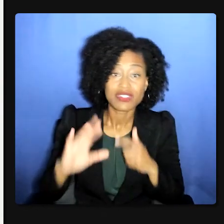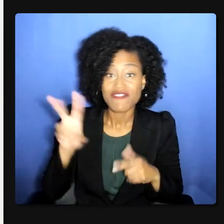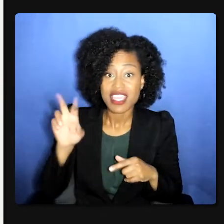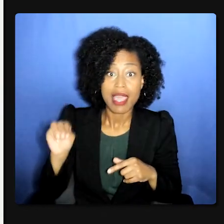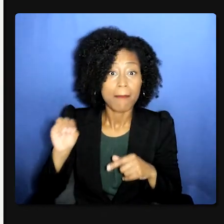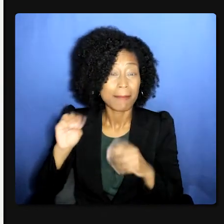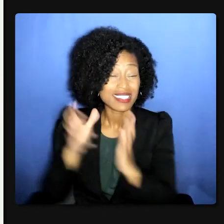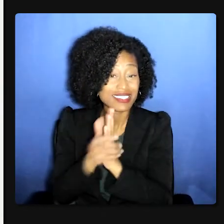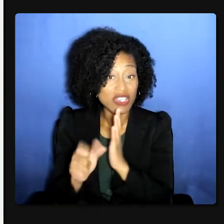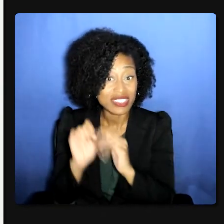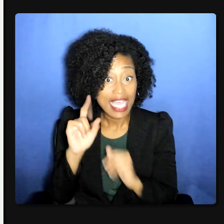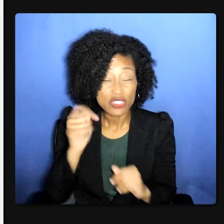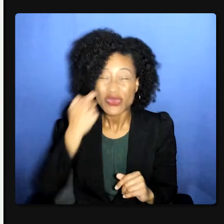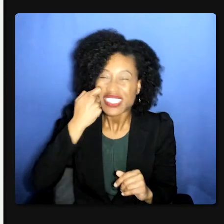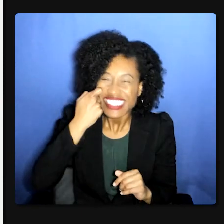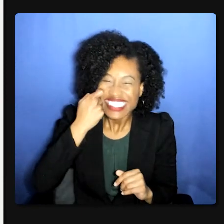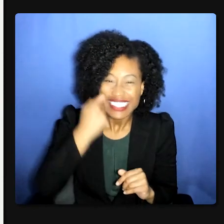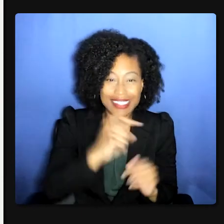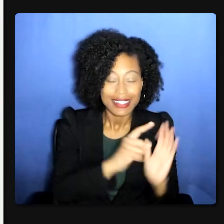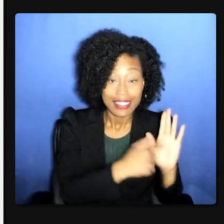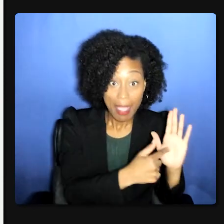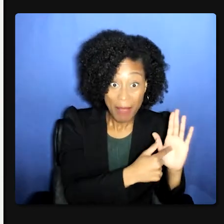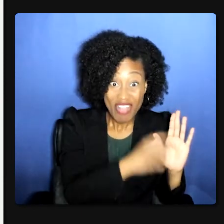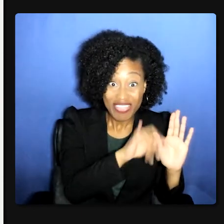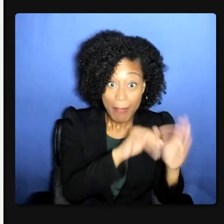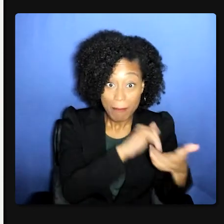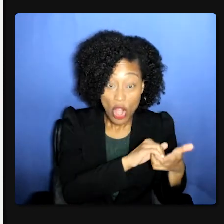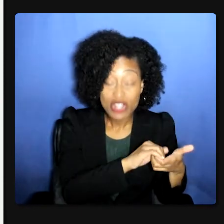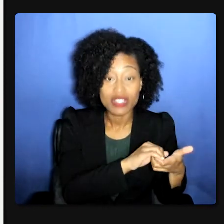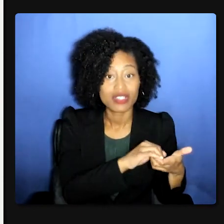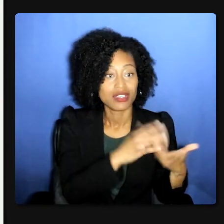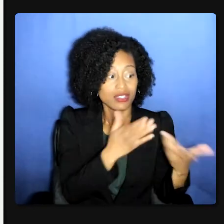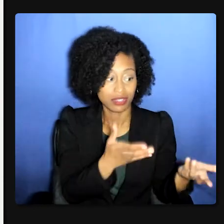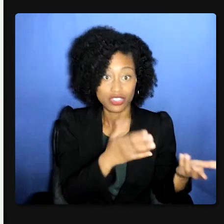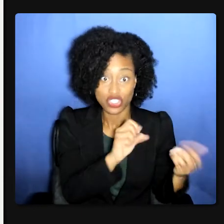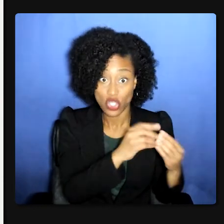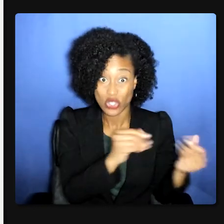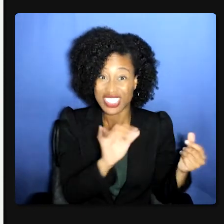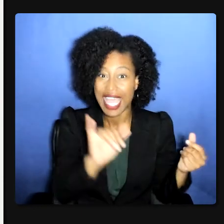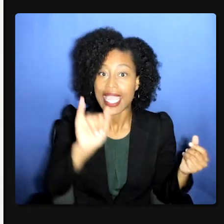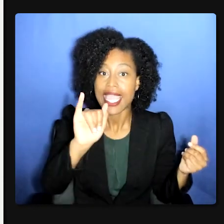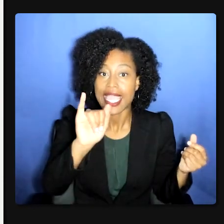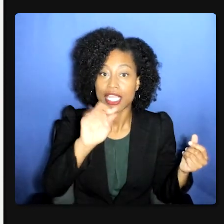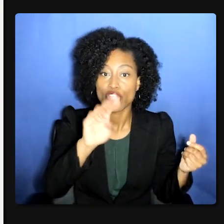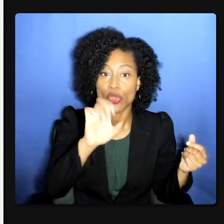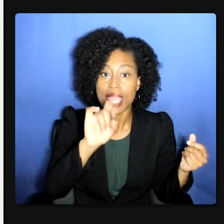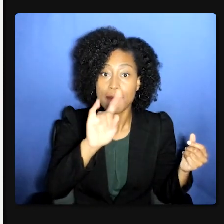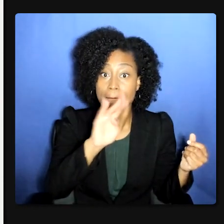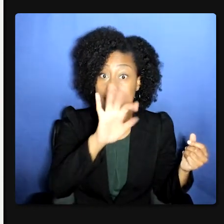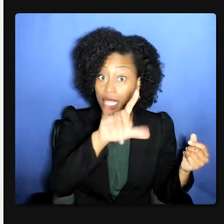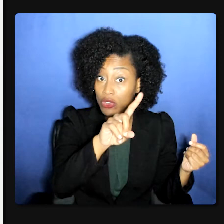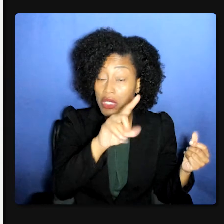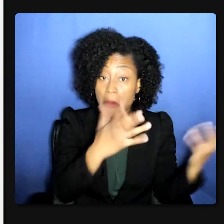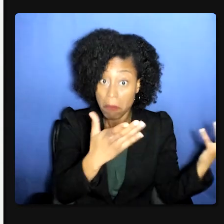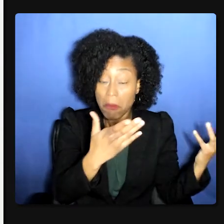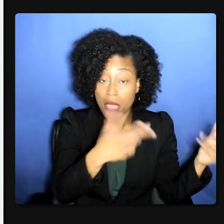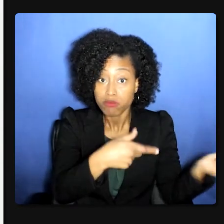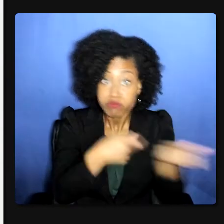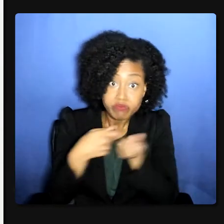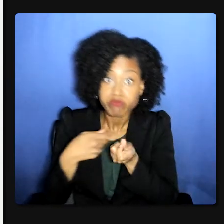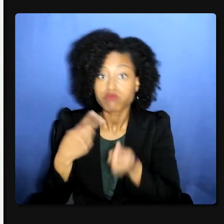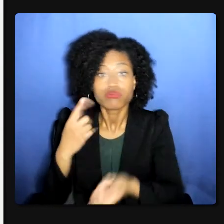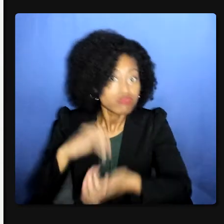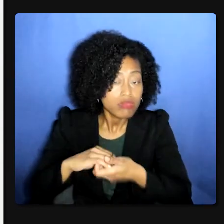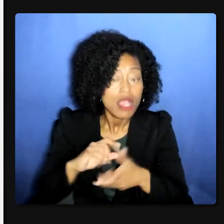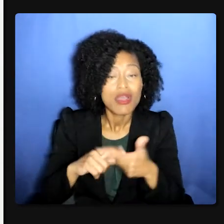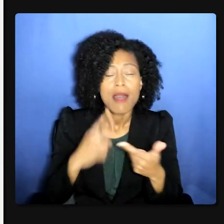scale sets, or like we saw in the video demo, partner solutions like IncrediBuild. Our Microsoft-hosted build agents